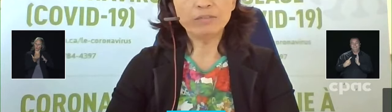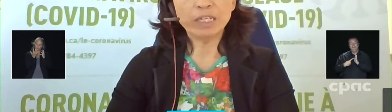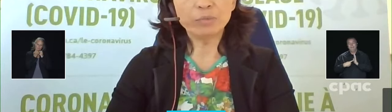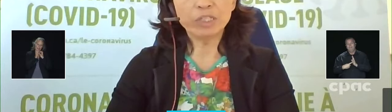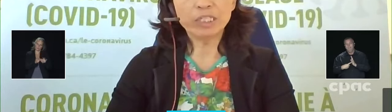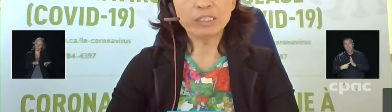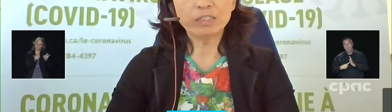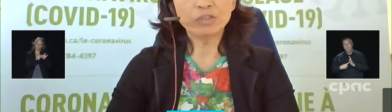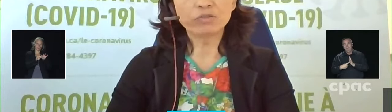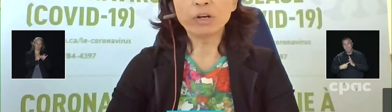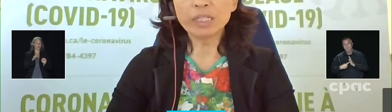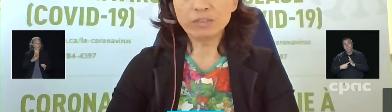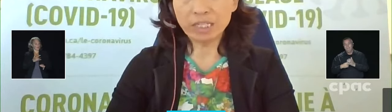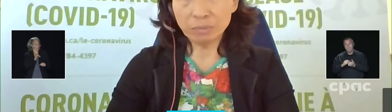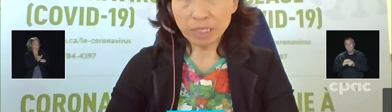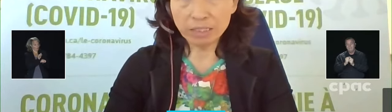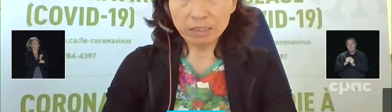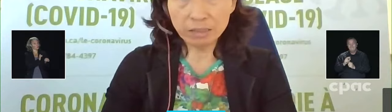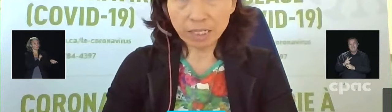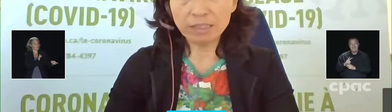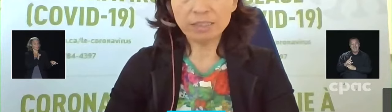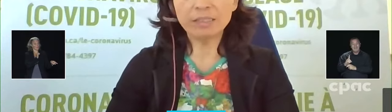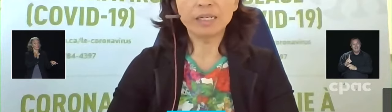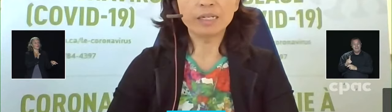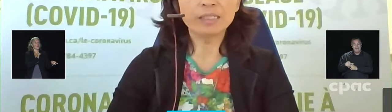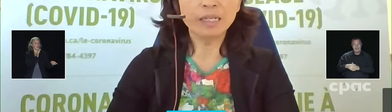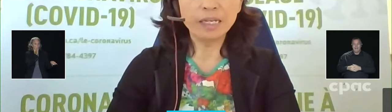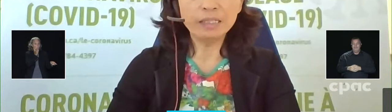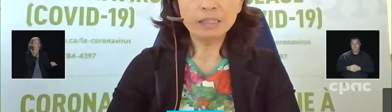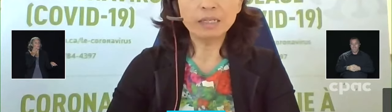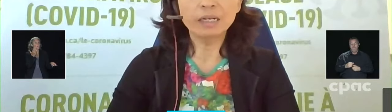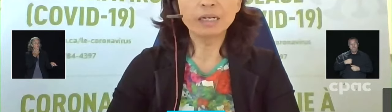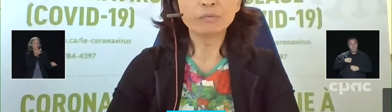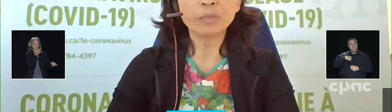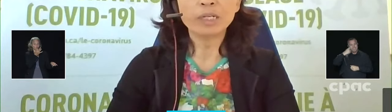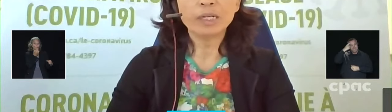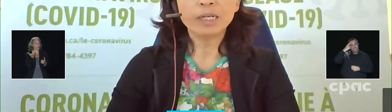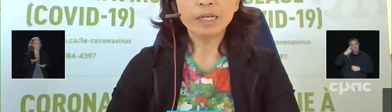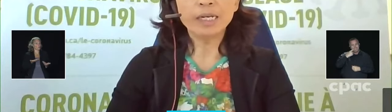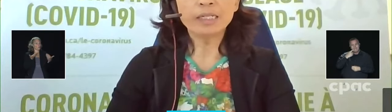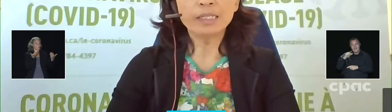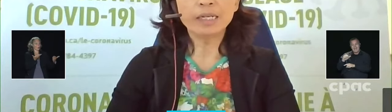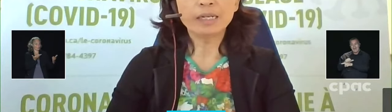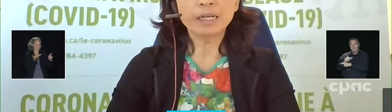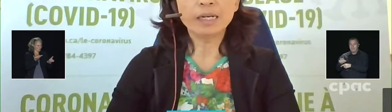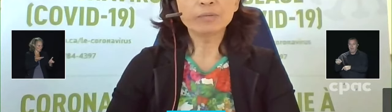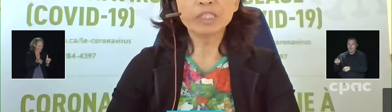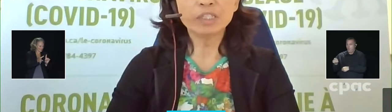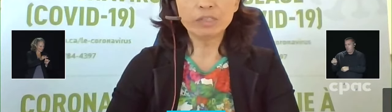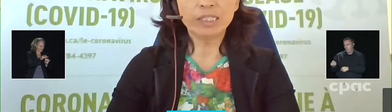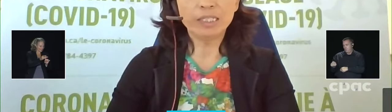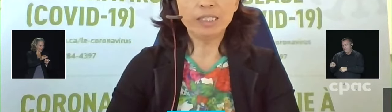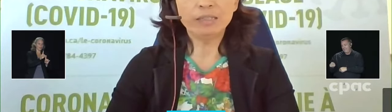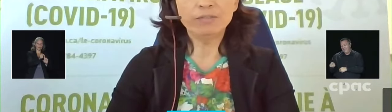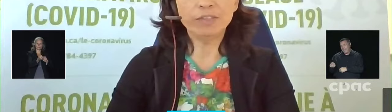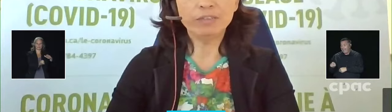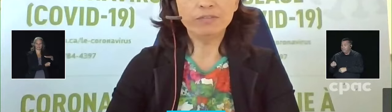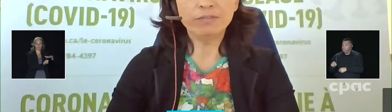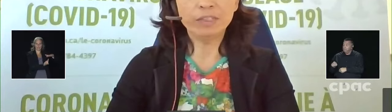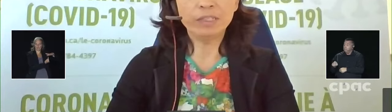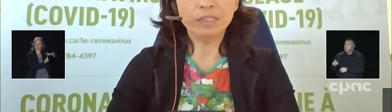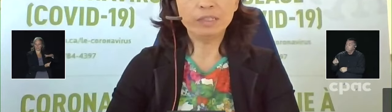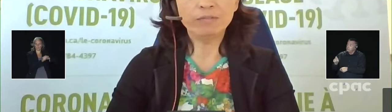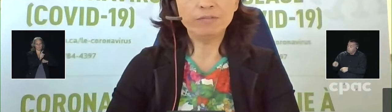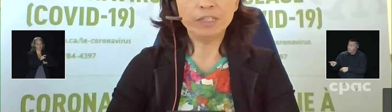I believe Alberta is going to strongly recommend to cases to isolate. And absolutely, if